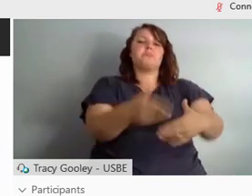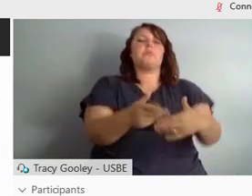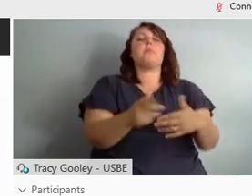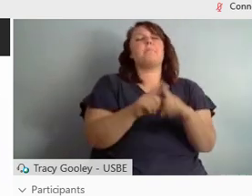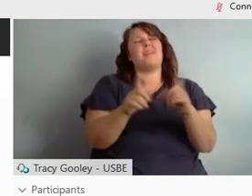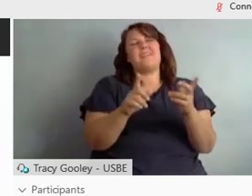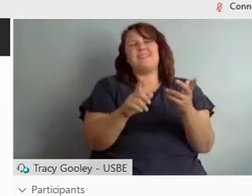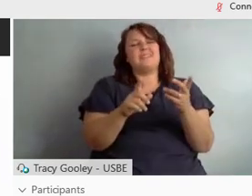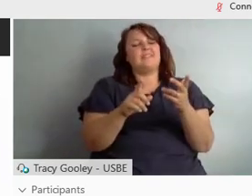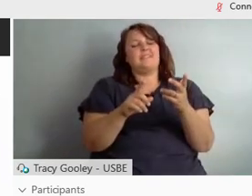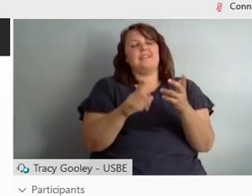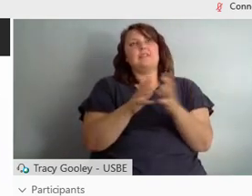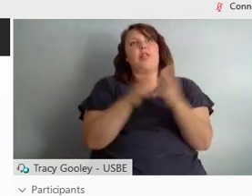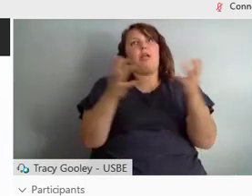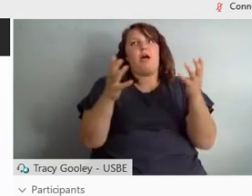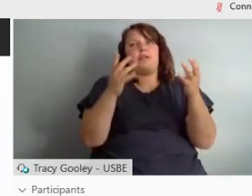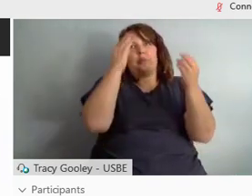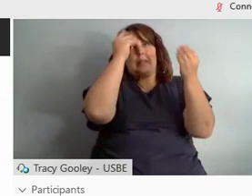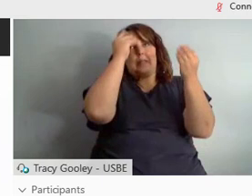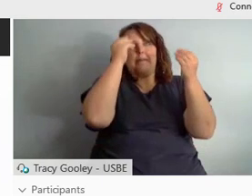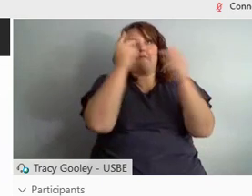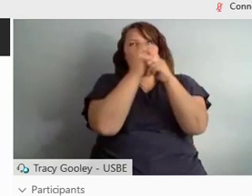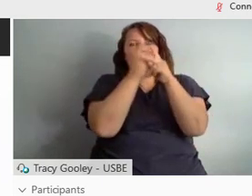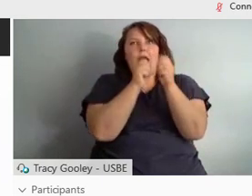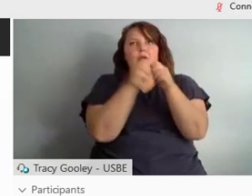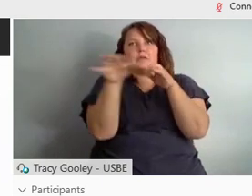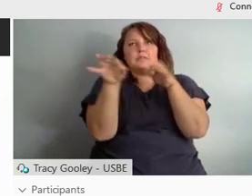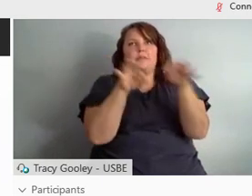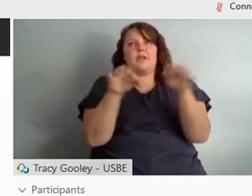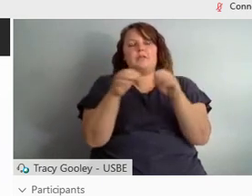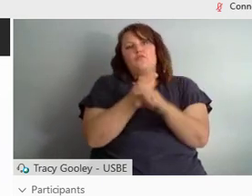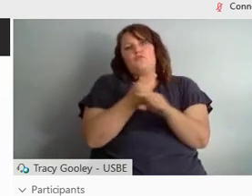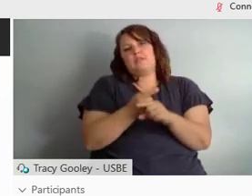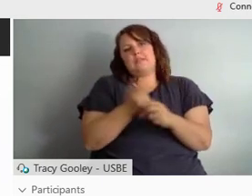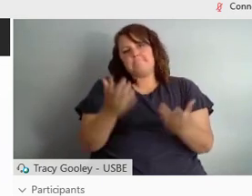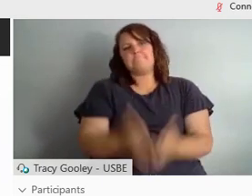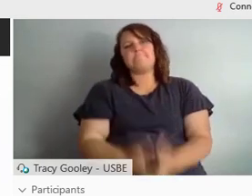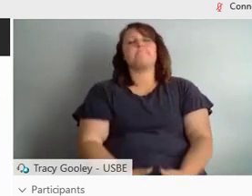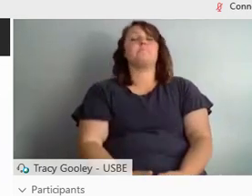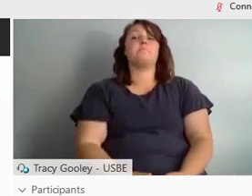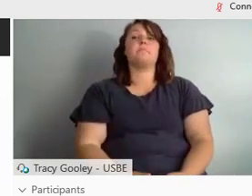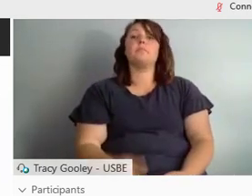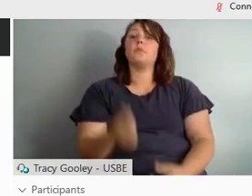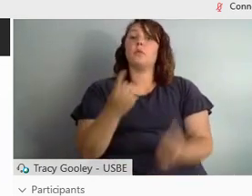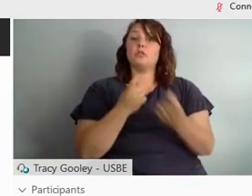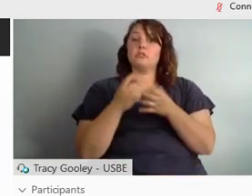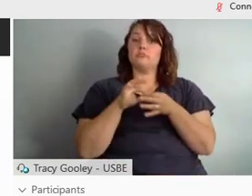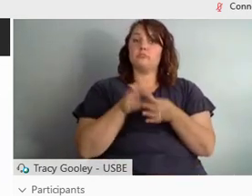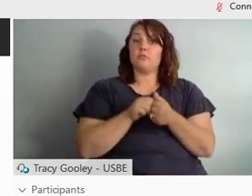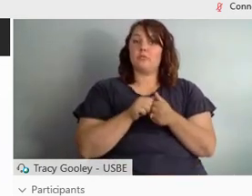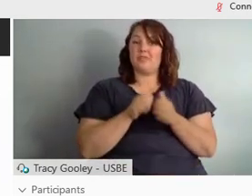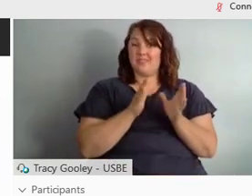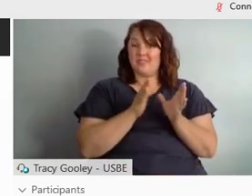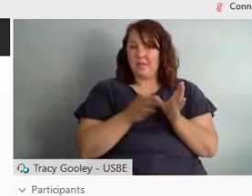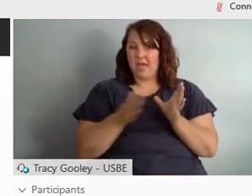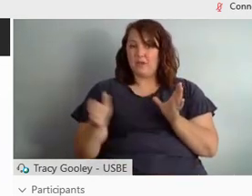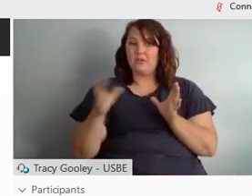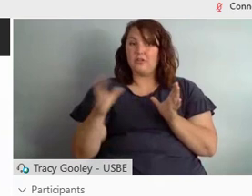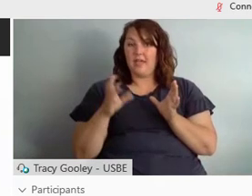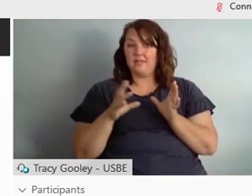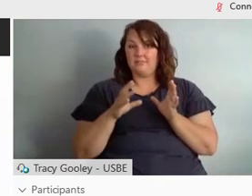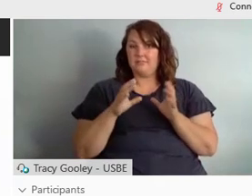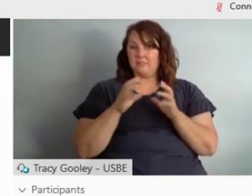comprehend as you're getting ready to do this task. Are there any questions on the patterning and sorting